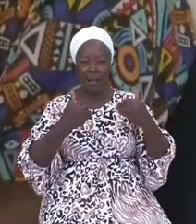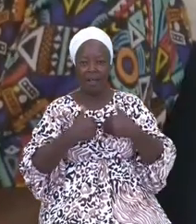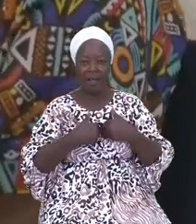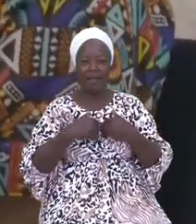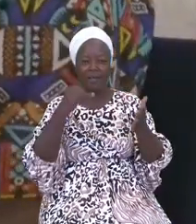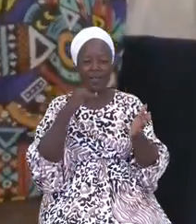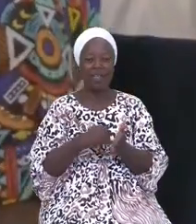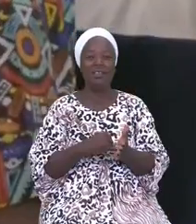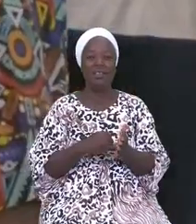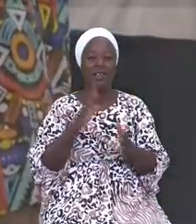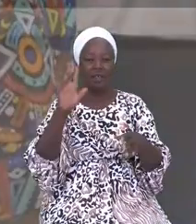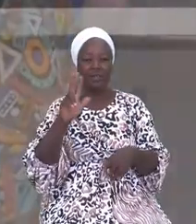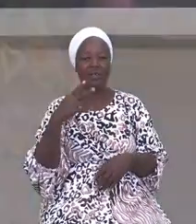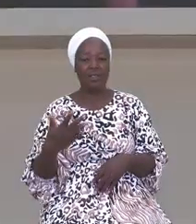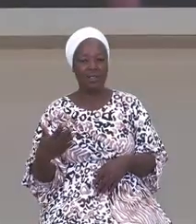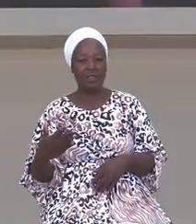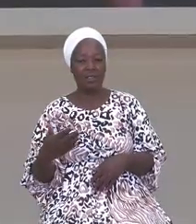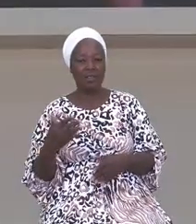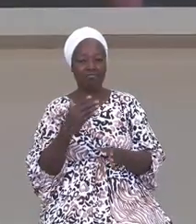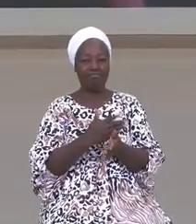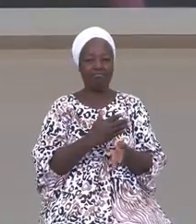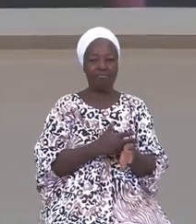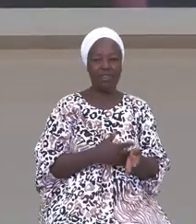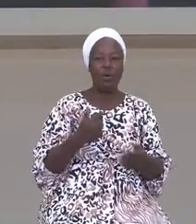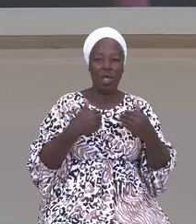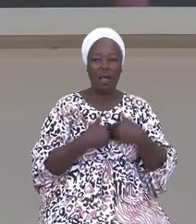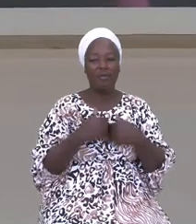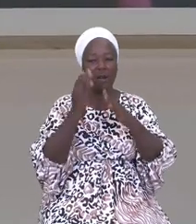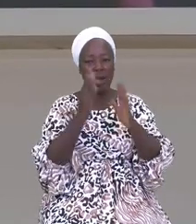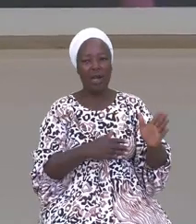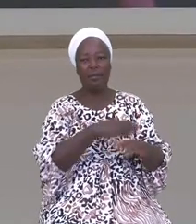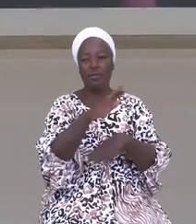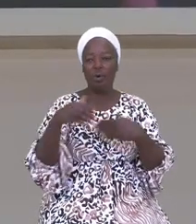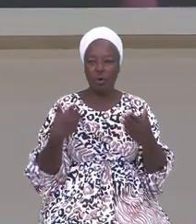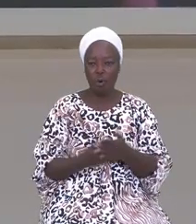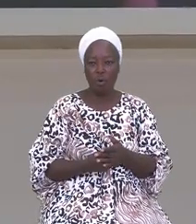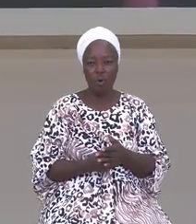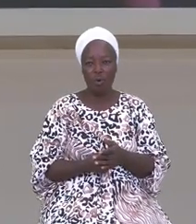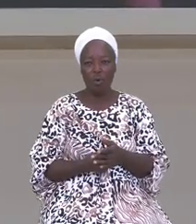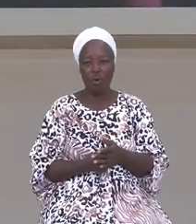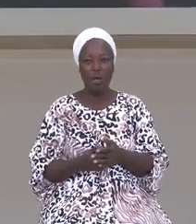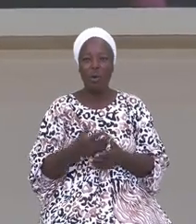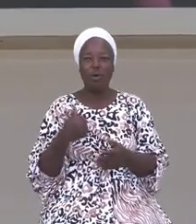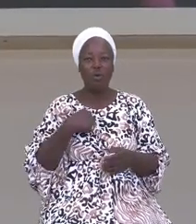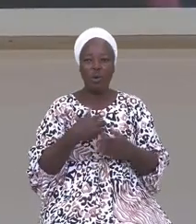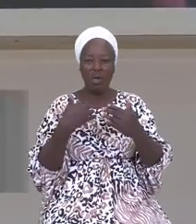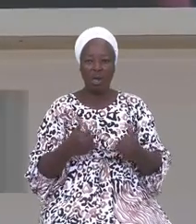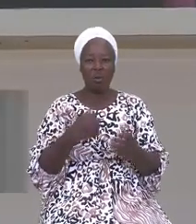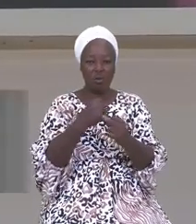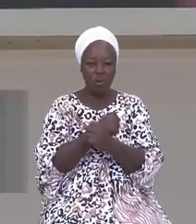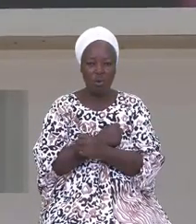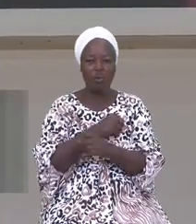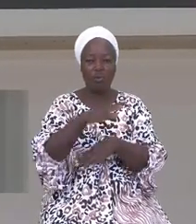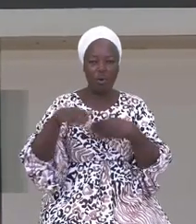very quickly. Number one, we have left all. We now love all. We